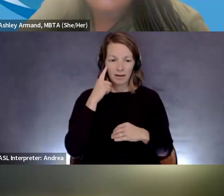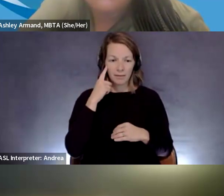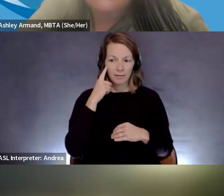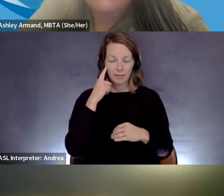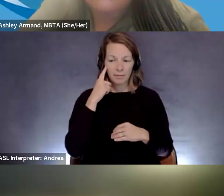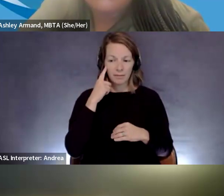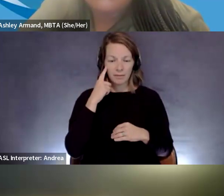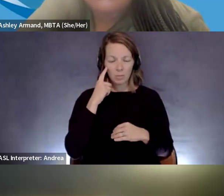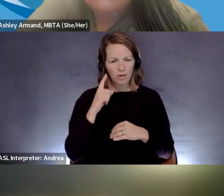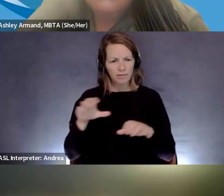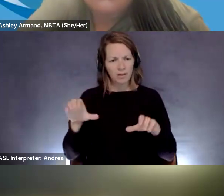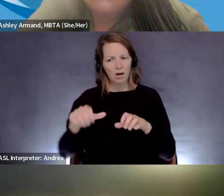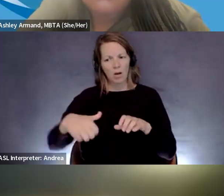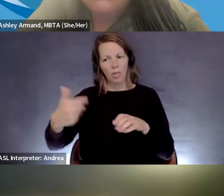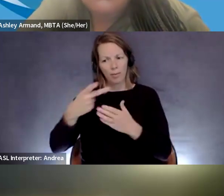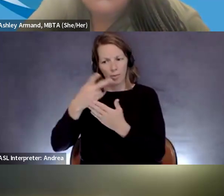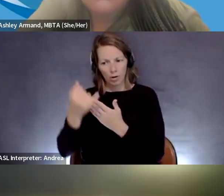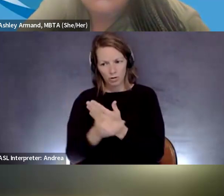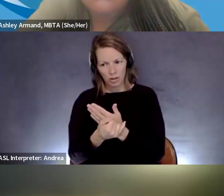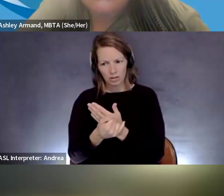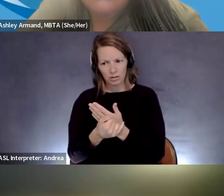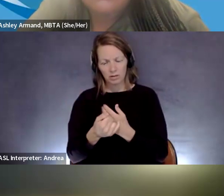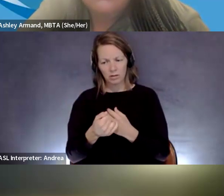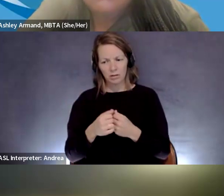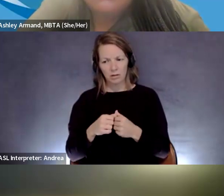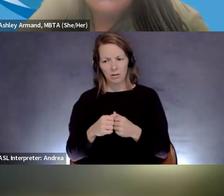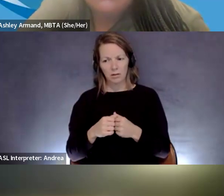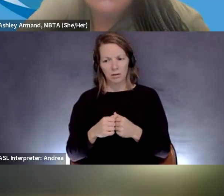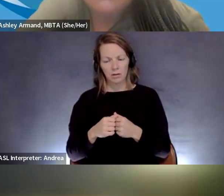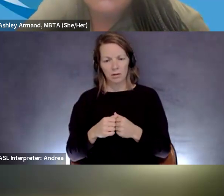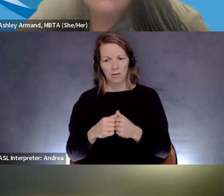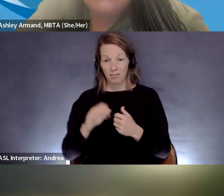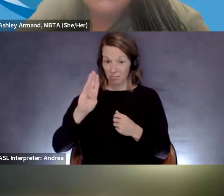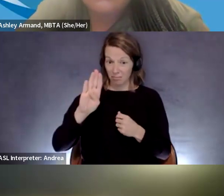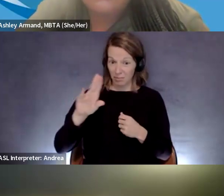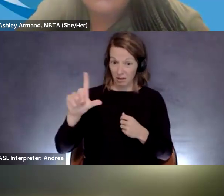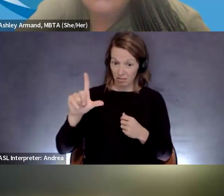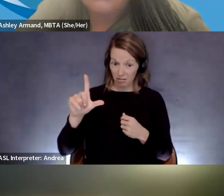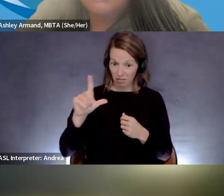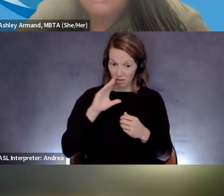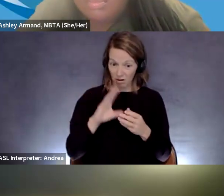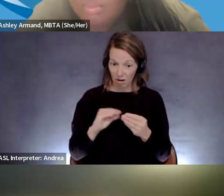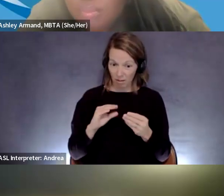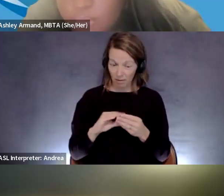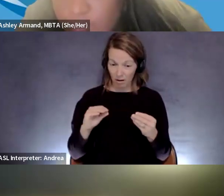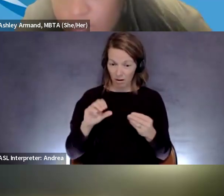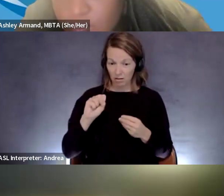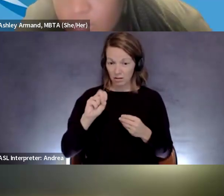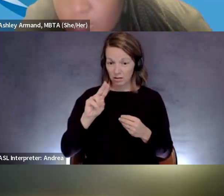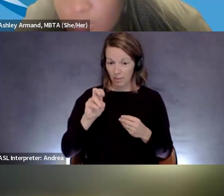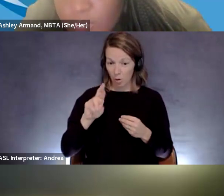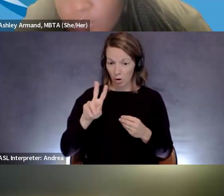we worked on other projects like this as well. Maybe Bill, you want to comment on Somerville High